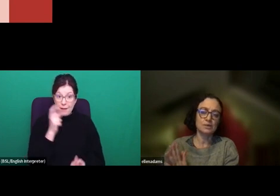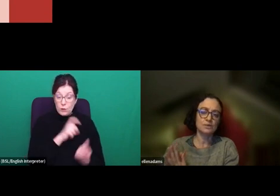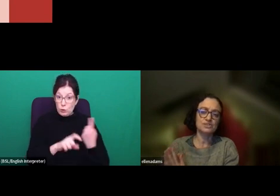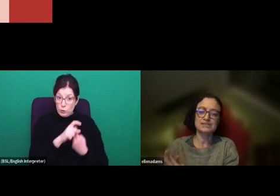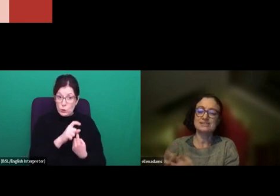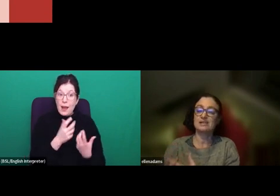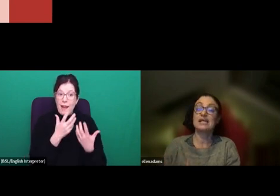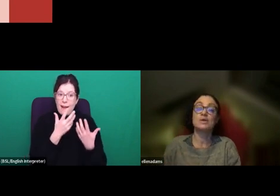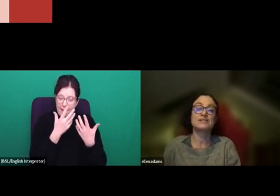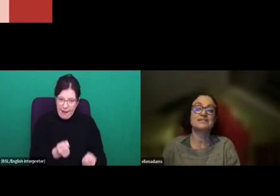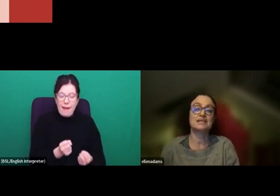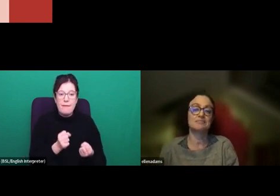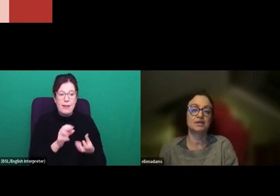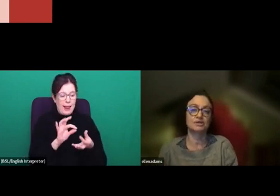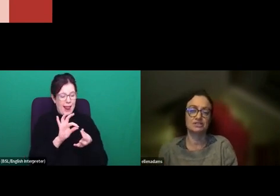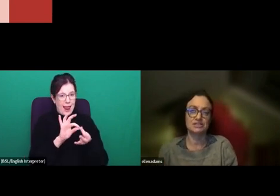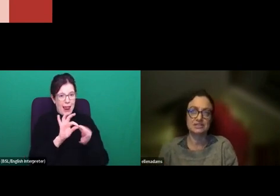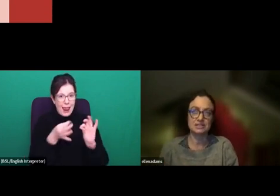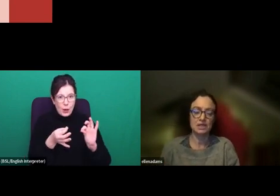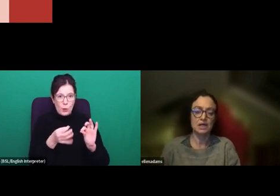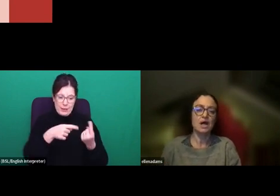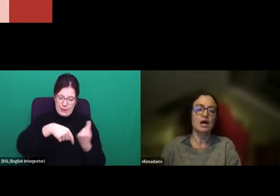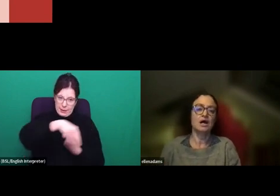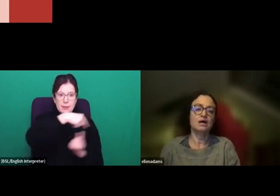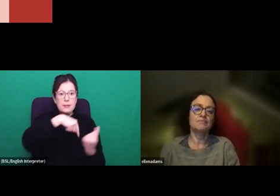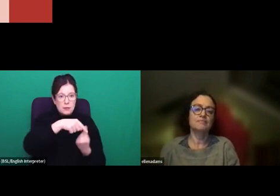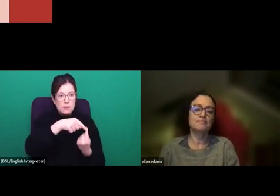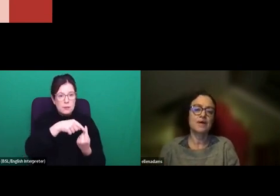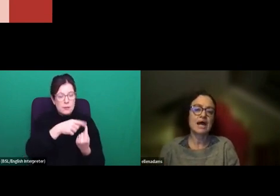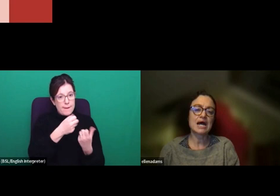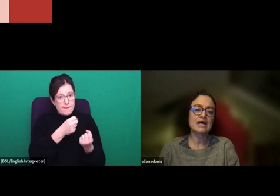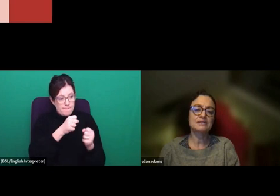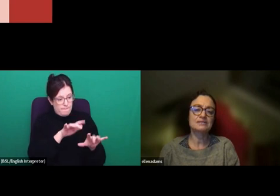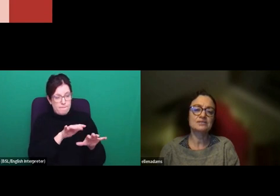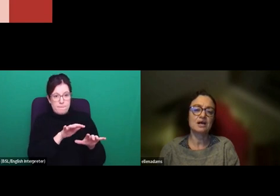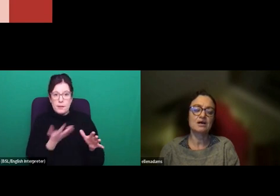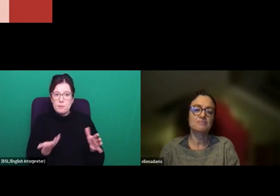on language. It's a linguistic minority.